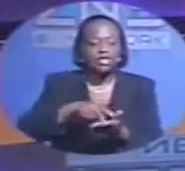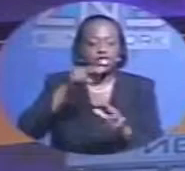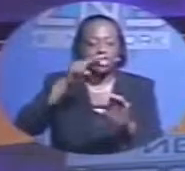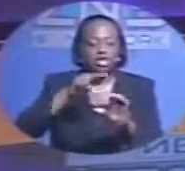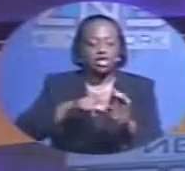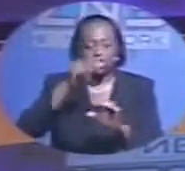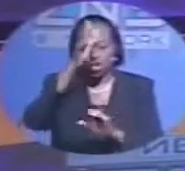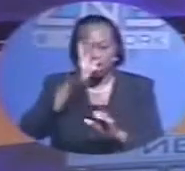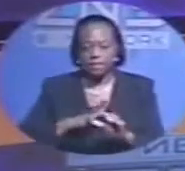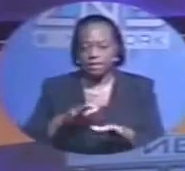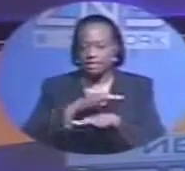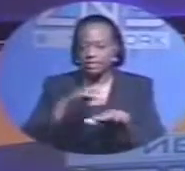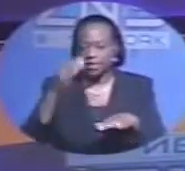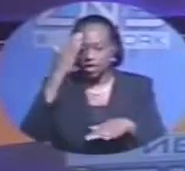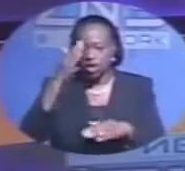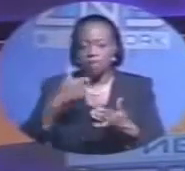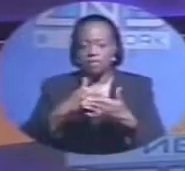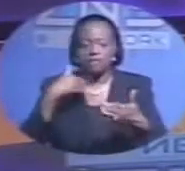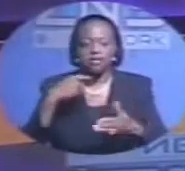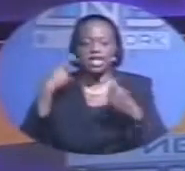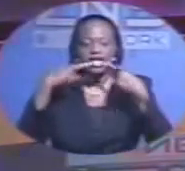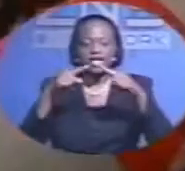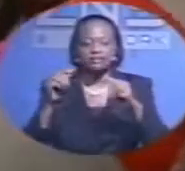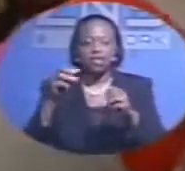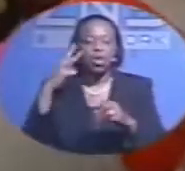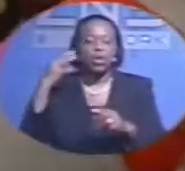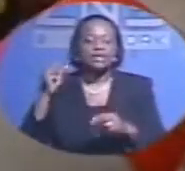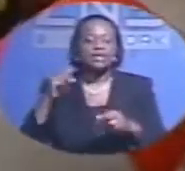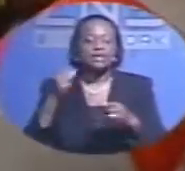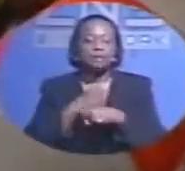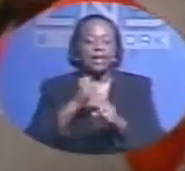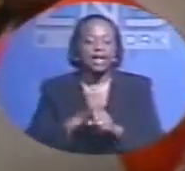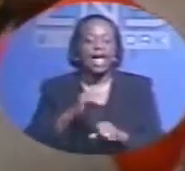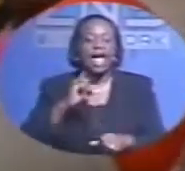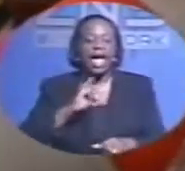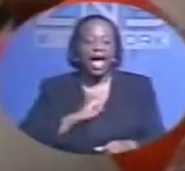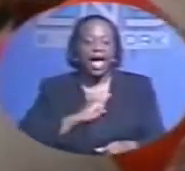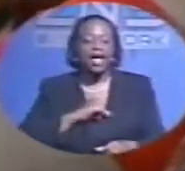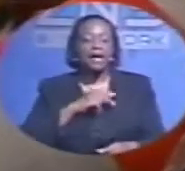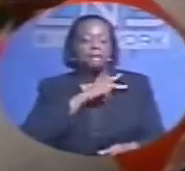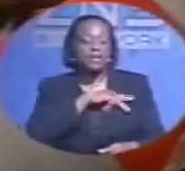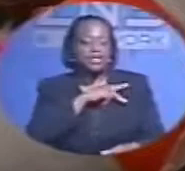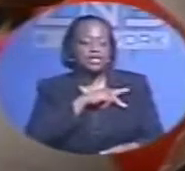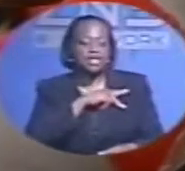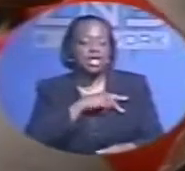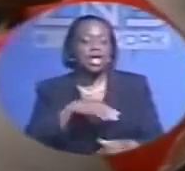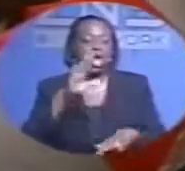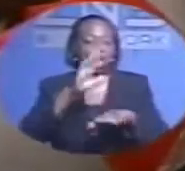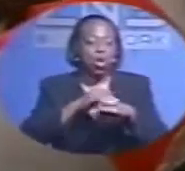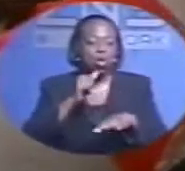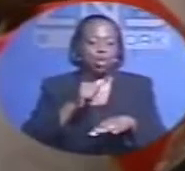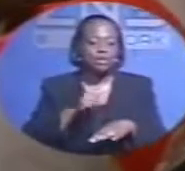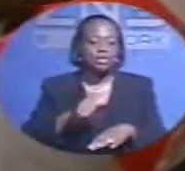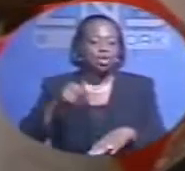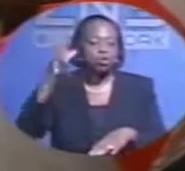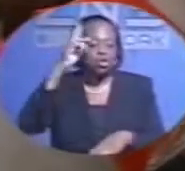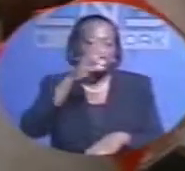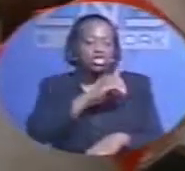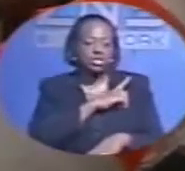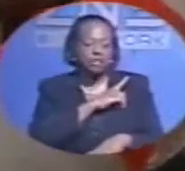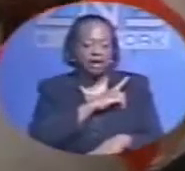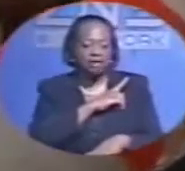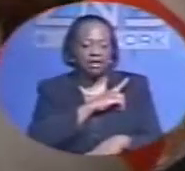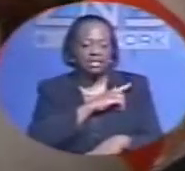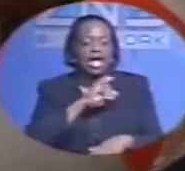before the announcement was made. I personally called Mr. Richard Demerit. He was in Florida about to come to the Bahamas. I called his home. He wasn't